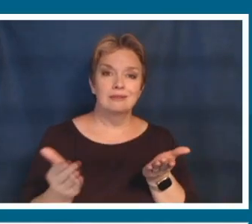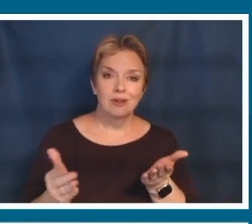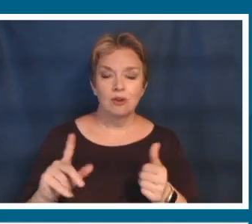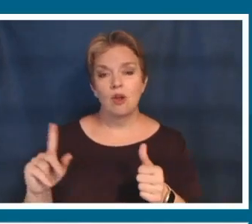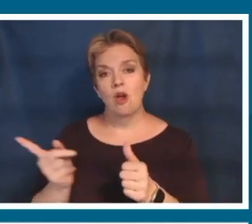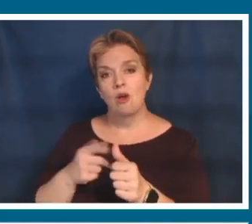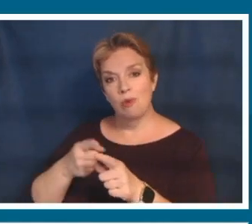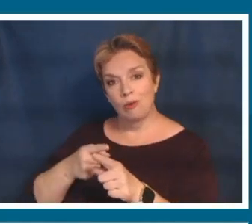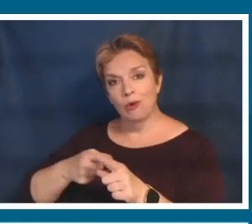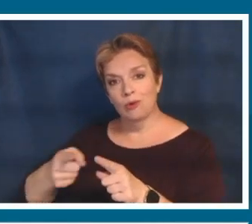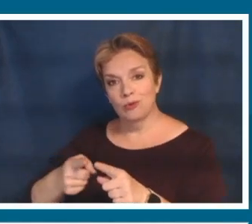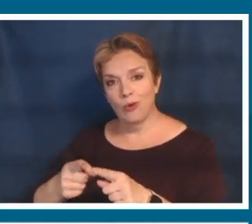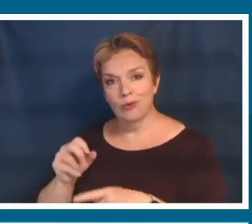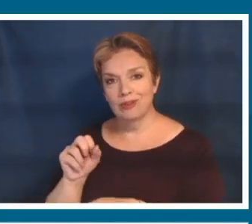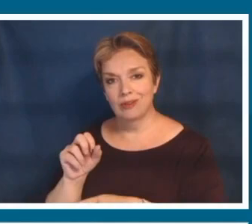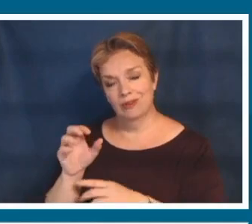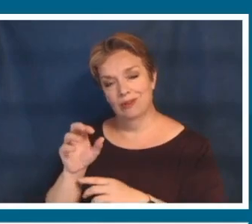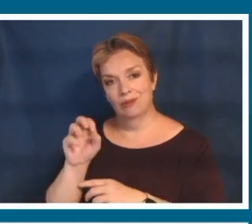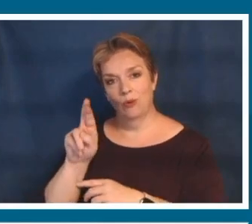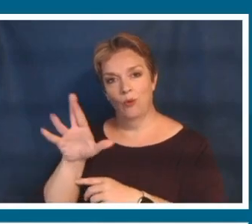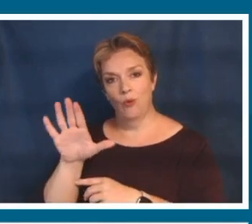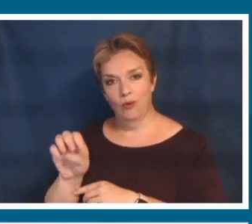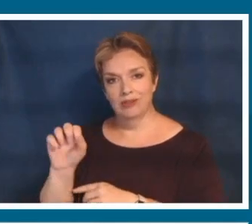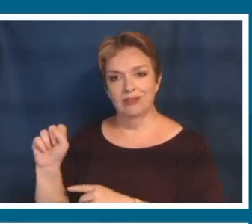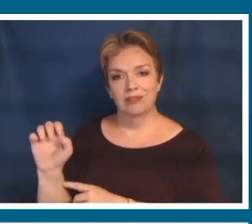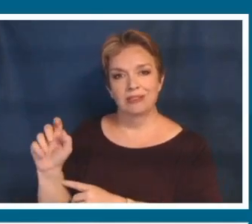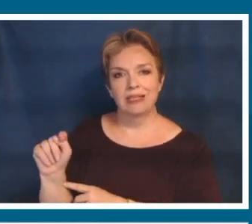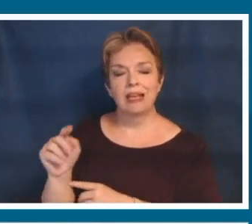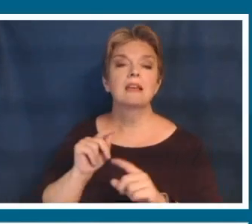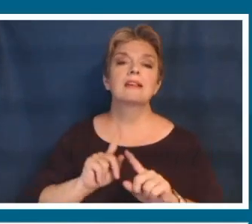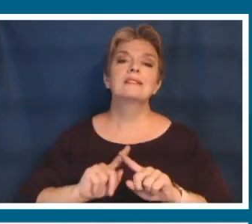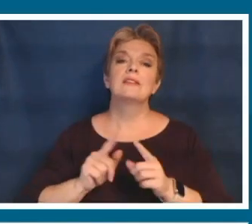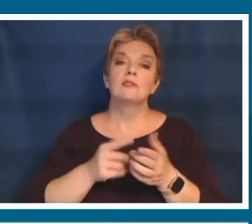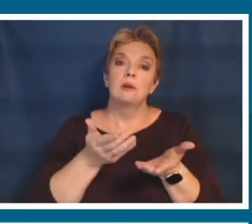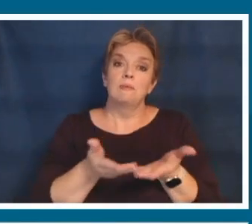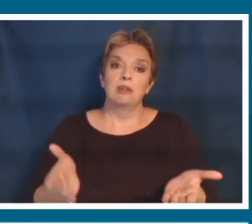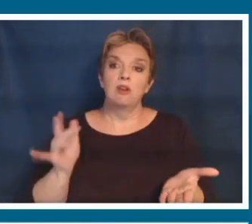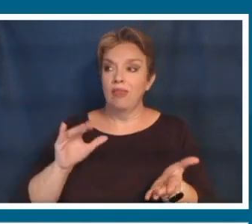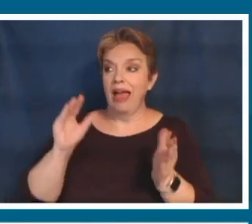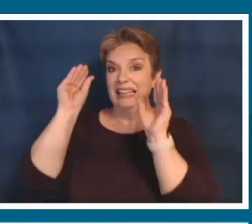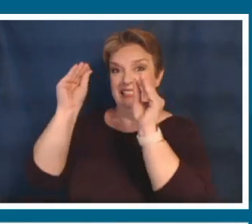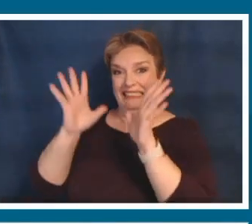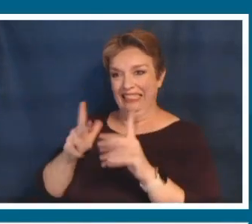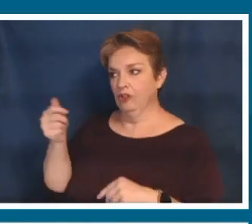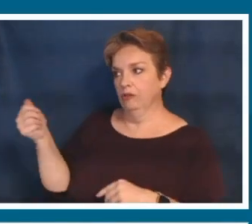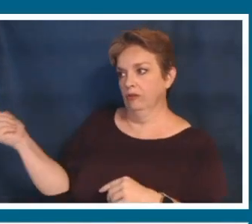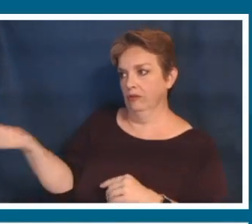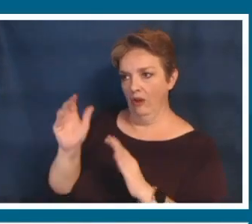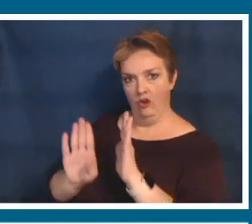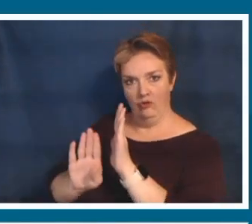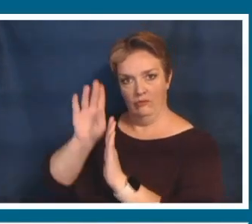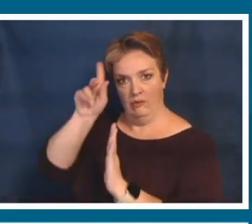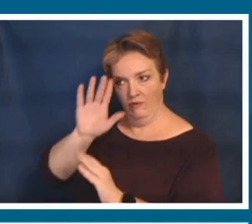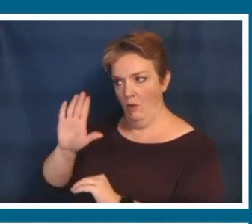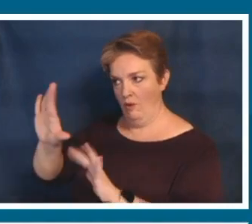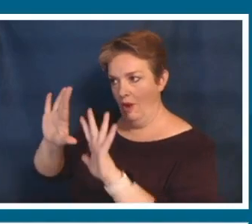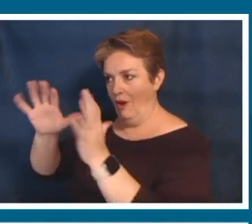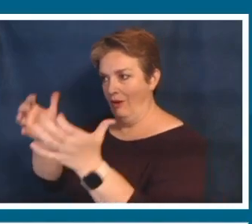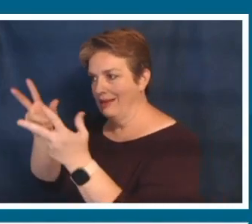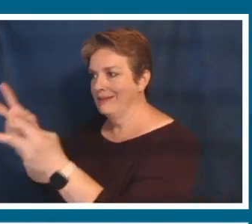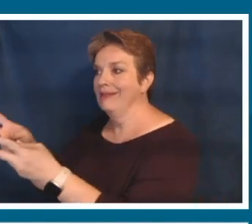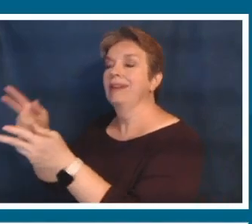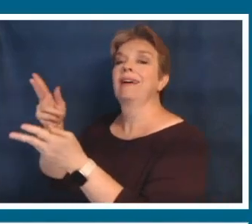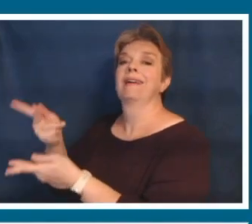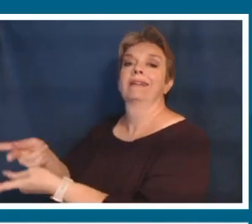created by teachers who participated in workshops from around the country that they created for their own classes that we made available